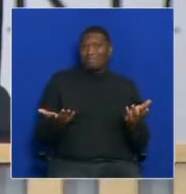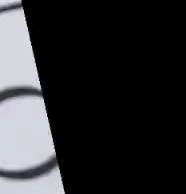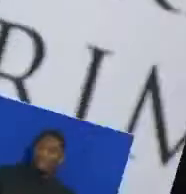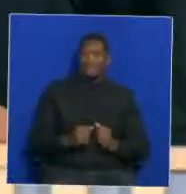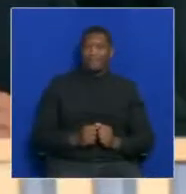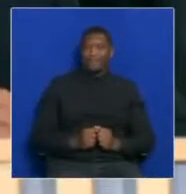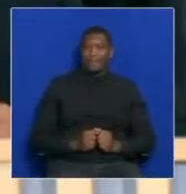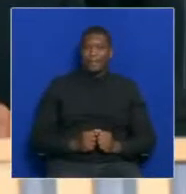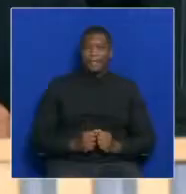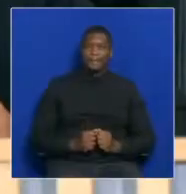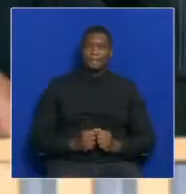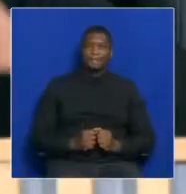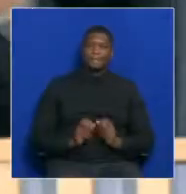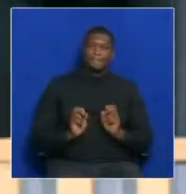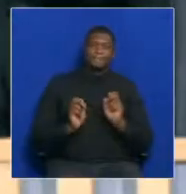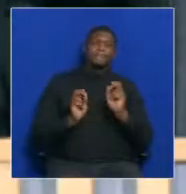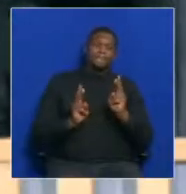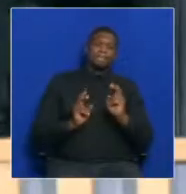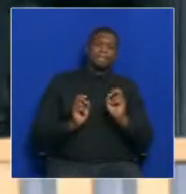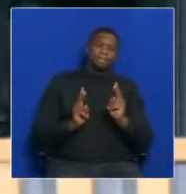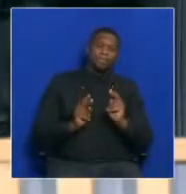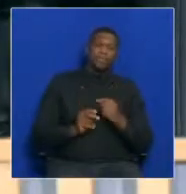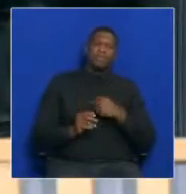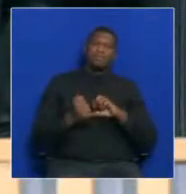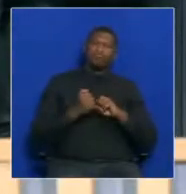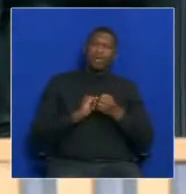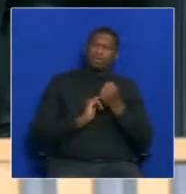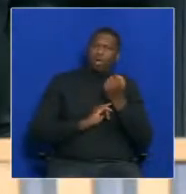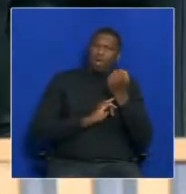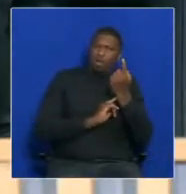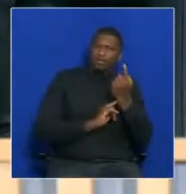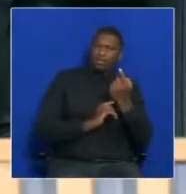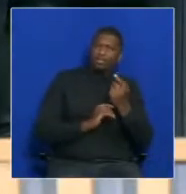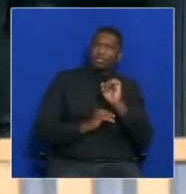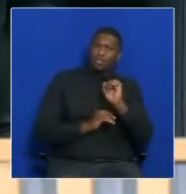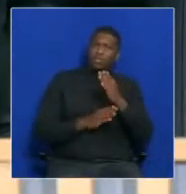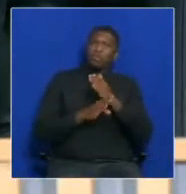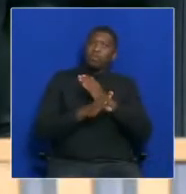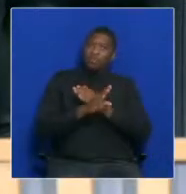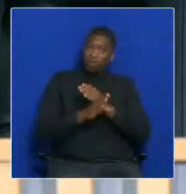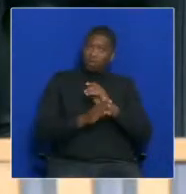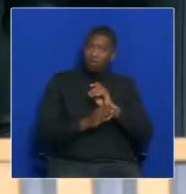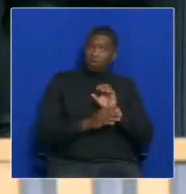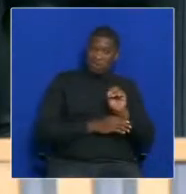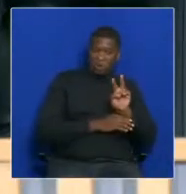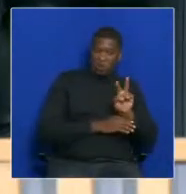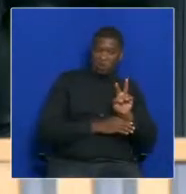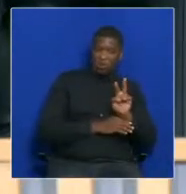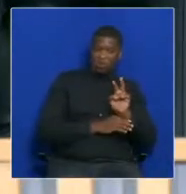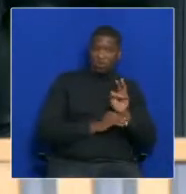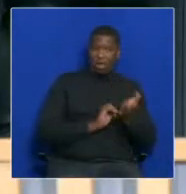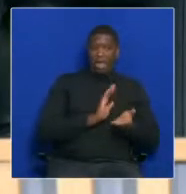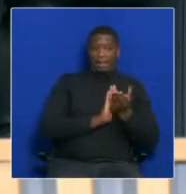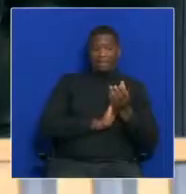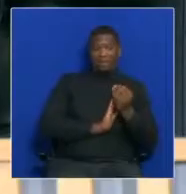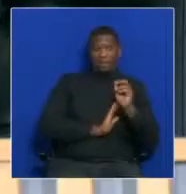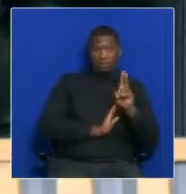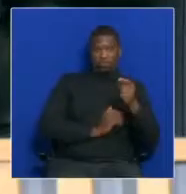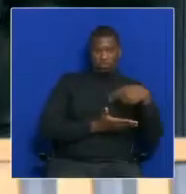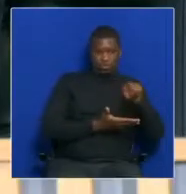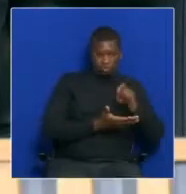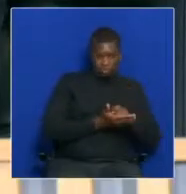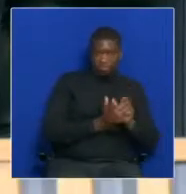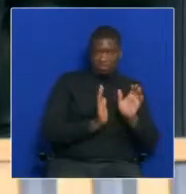okay. Now, I'm just trying to understand. You were a signatory to version 2. Yes. And I